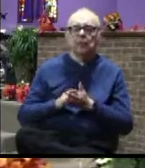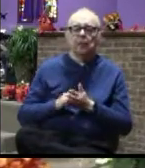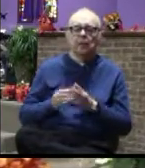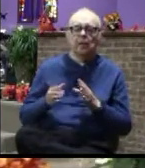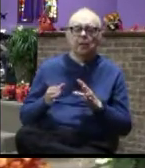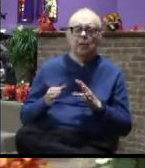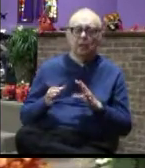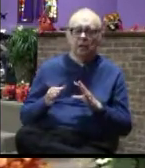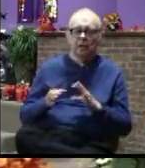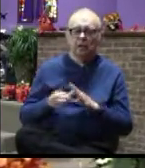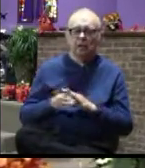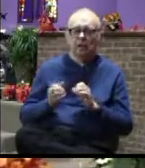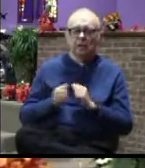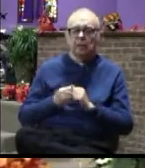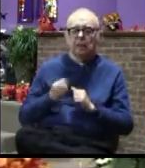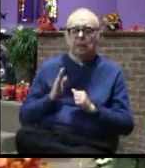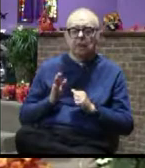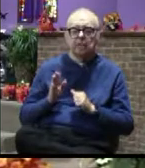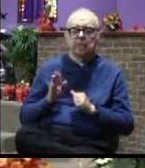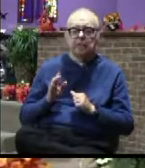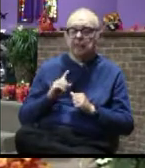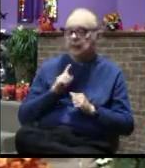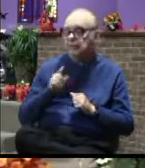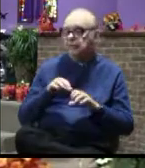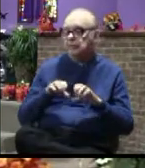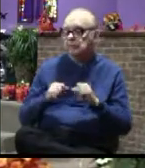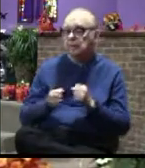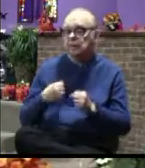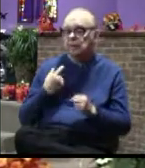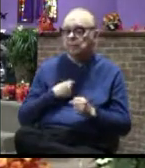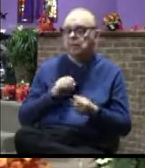that relationship with God is broken and we try to fix it